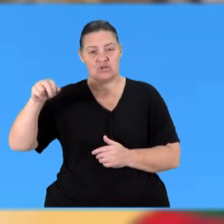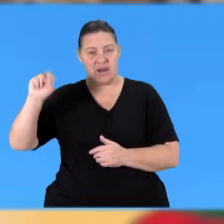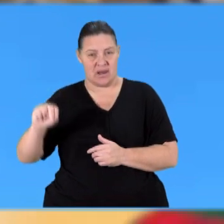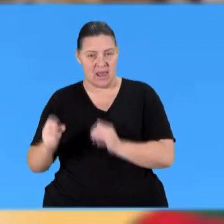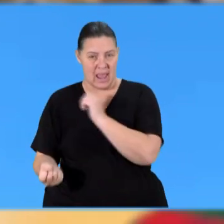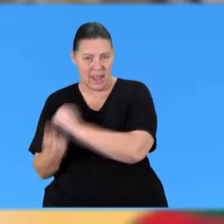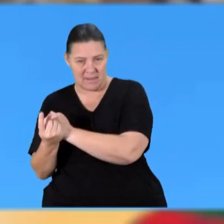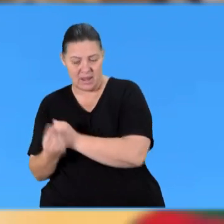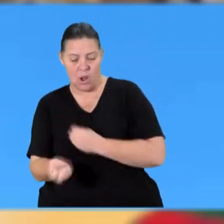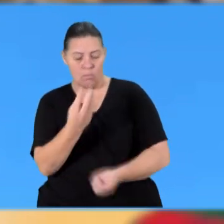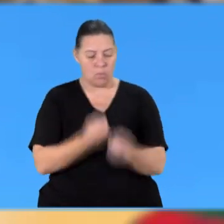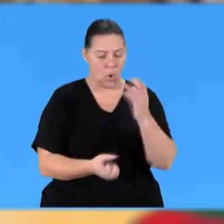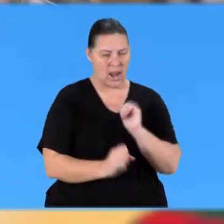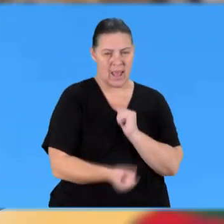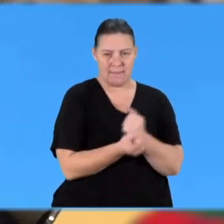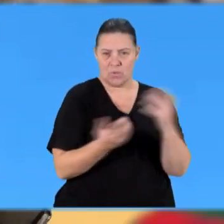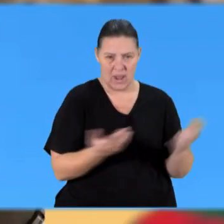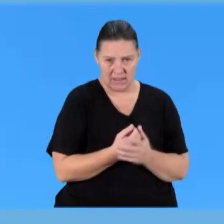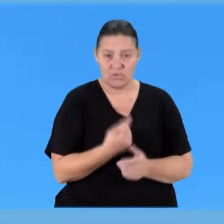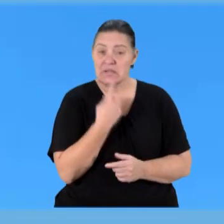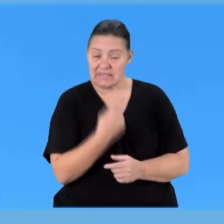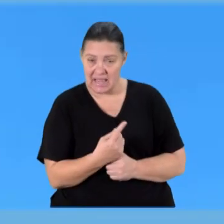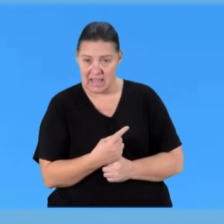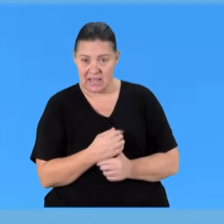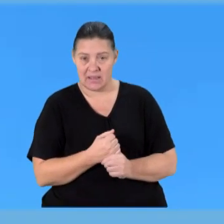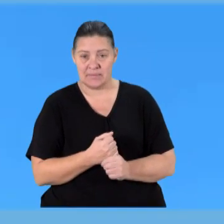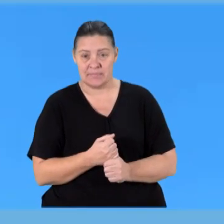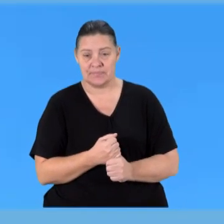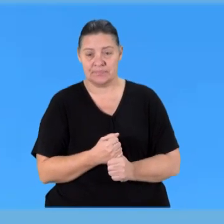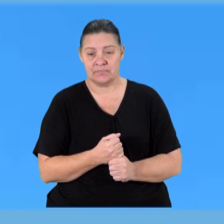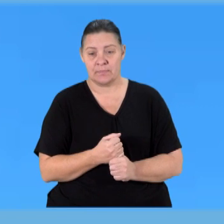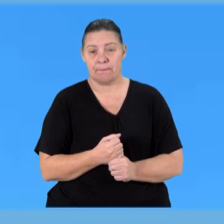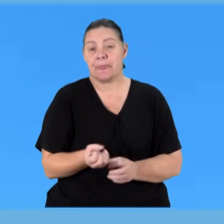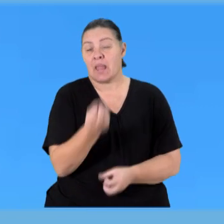also where does boiling happen. We said boiling,